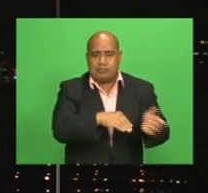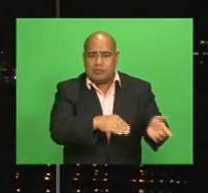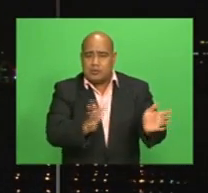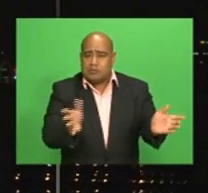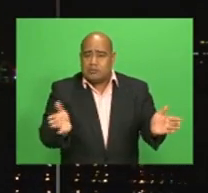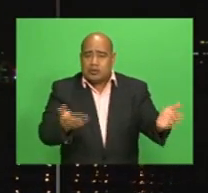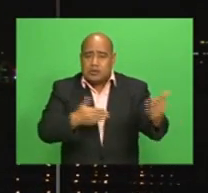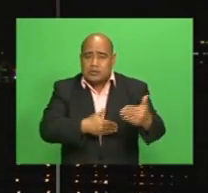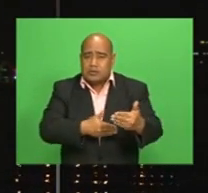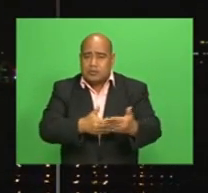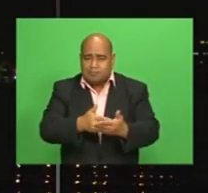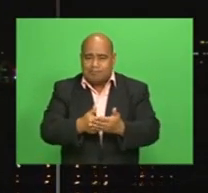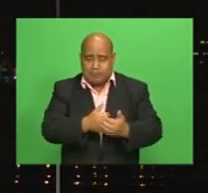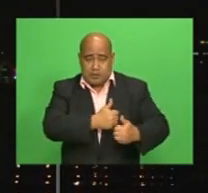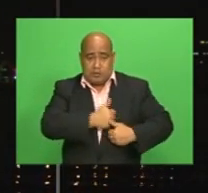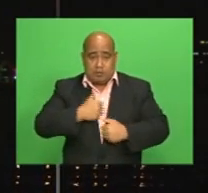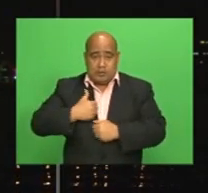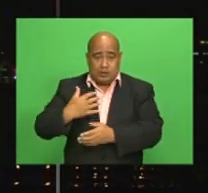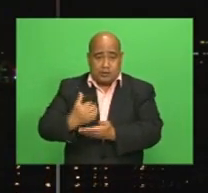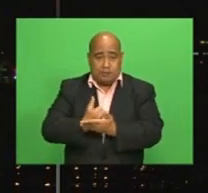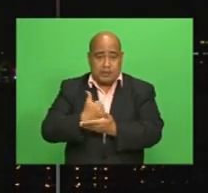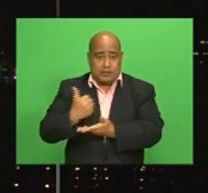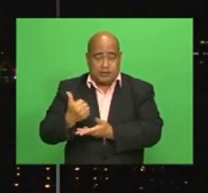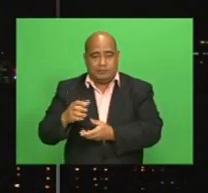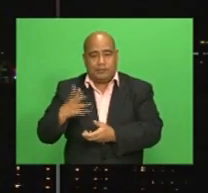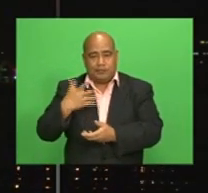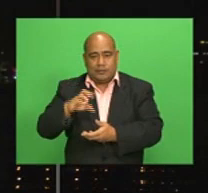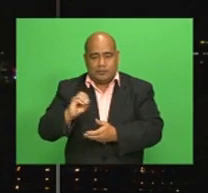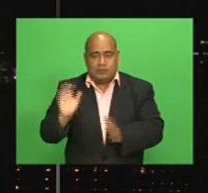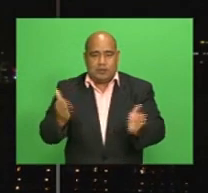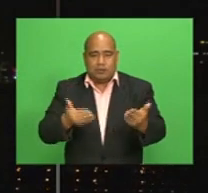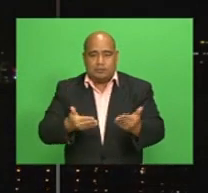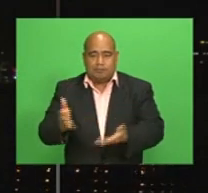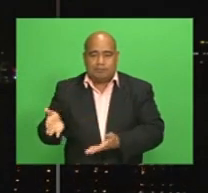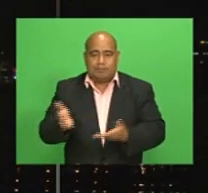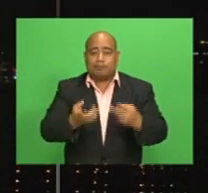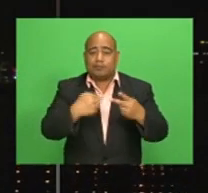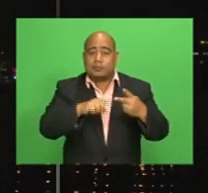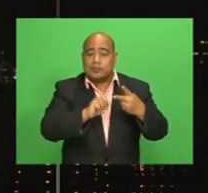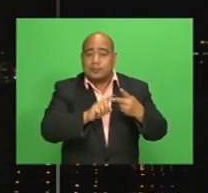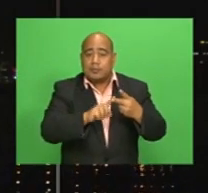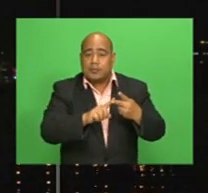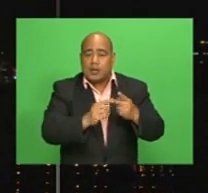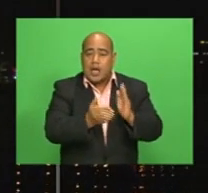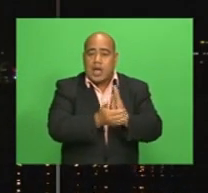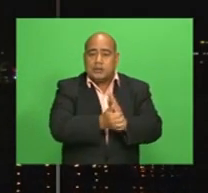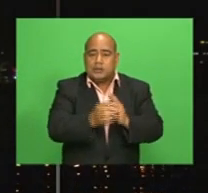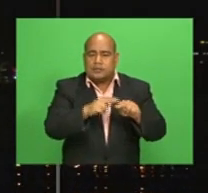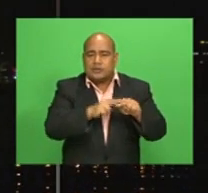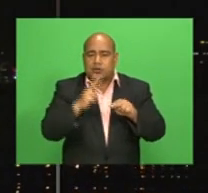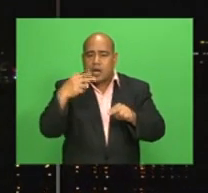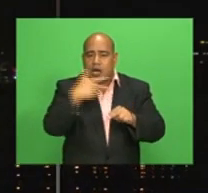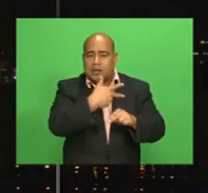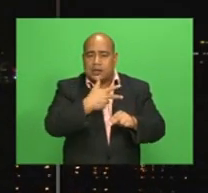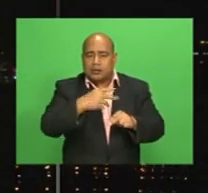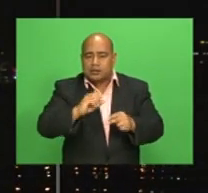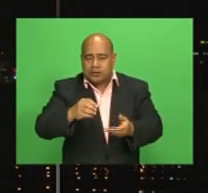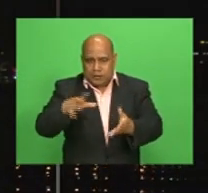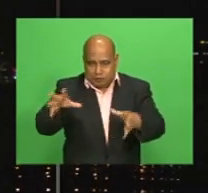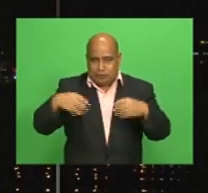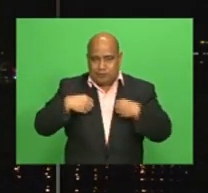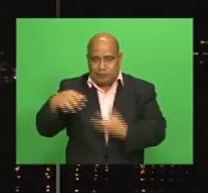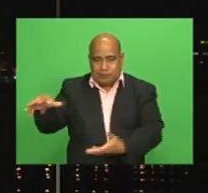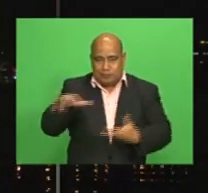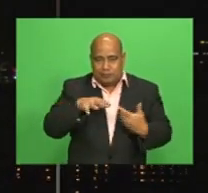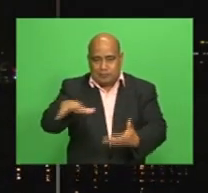Army, who received 50 packs, the Being Helping Hands Fiji, who welcomed 200 packs, and the NGO Solo Moms, who've been